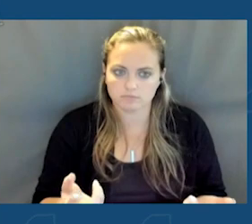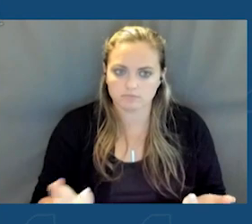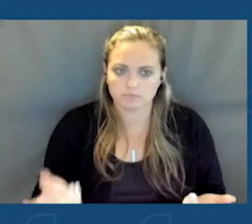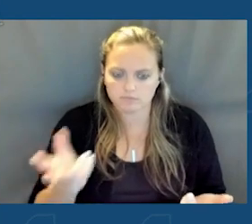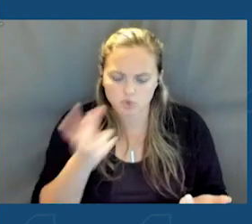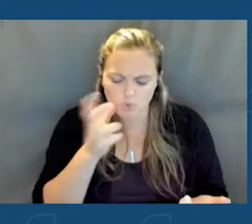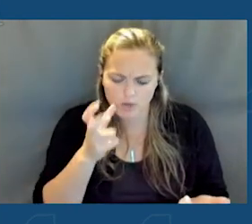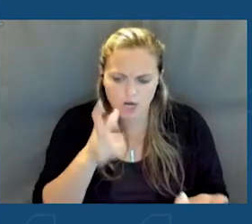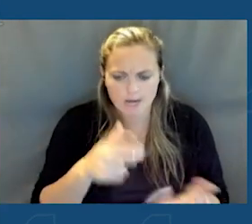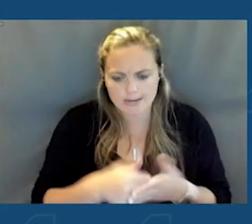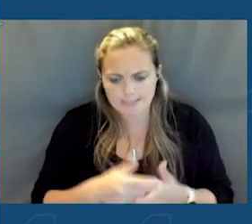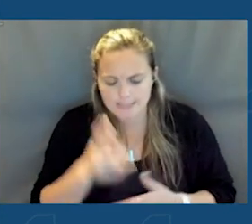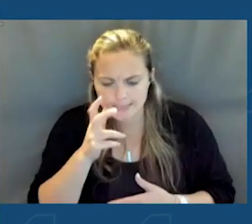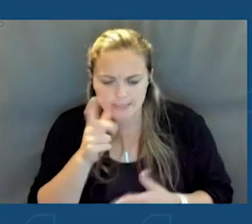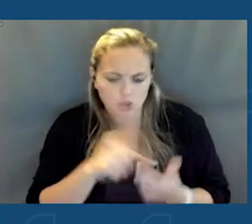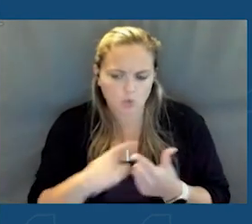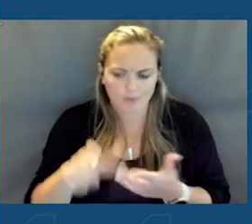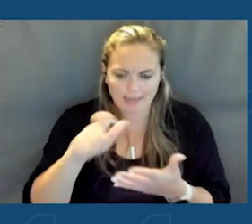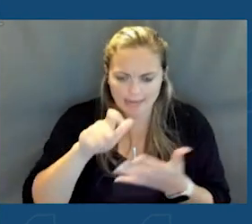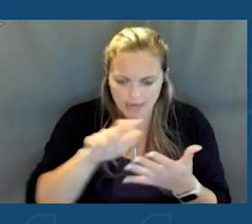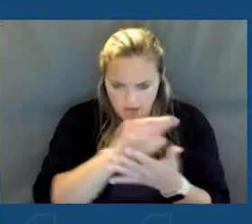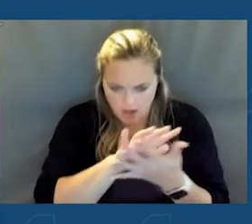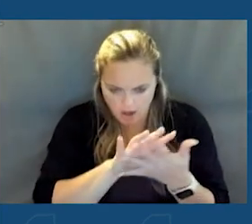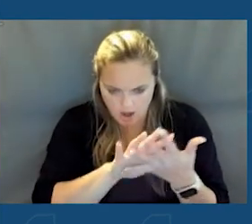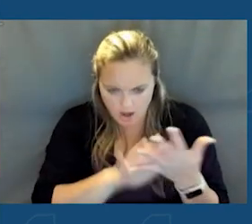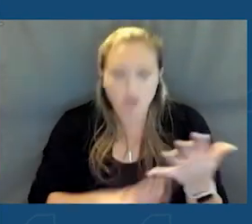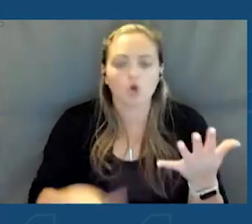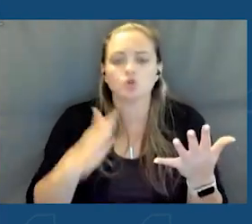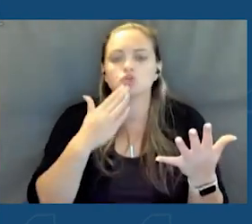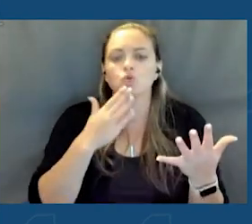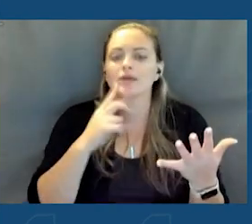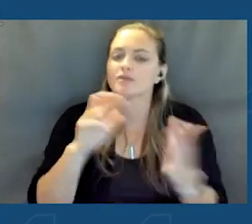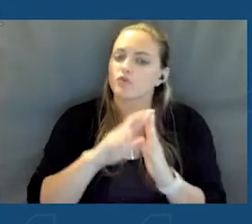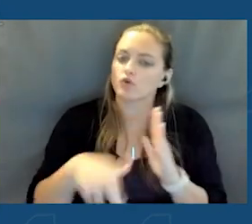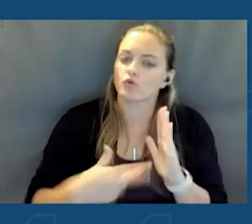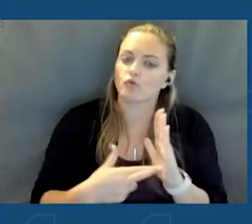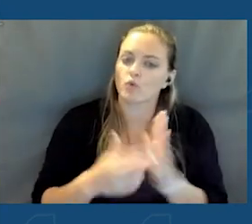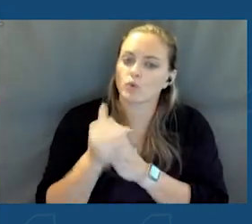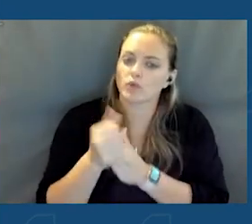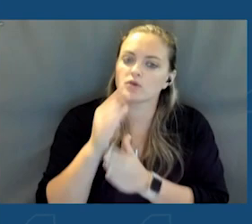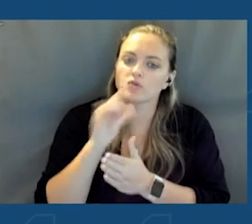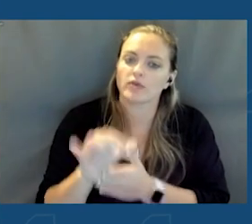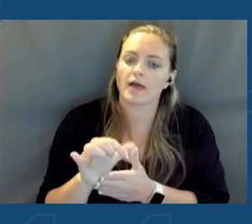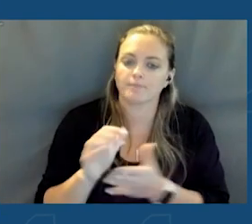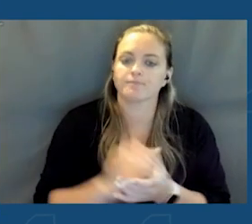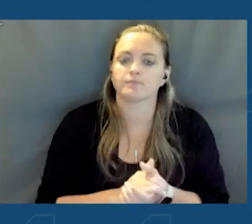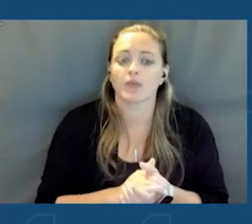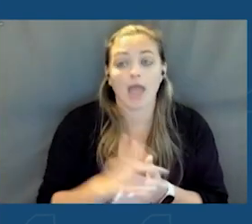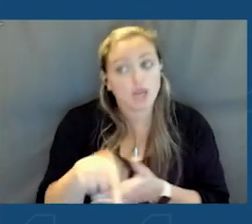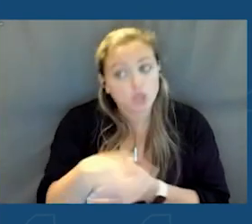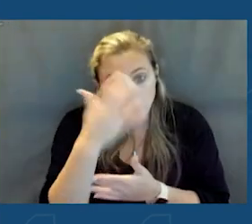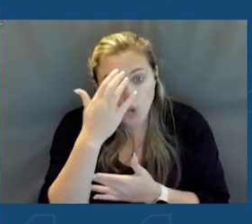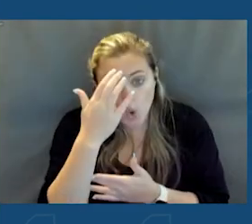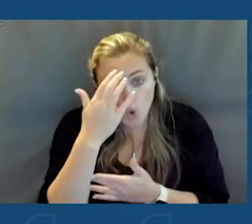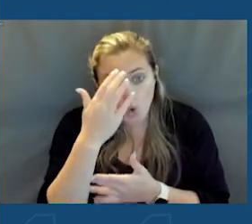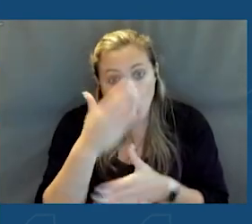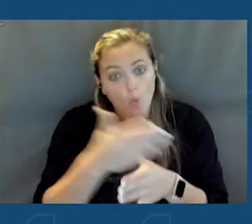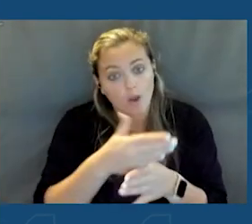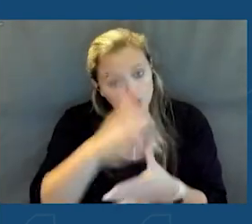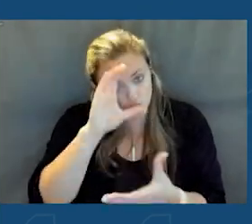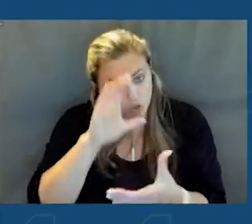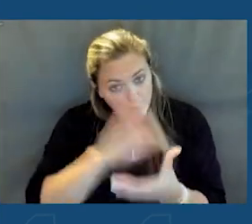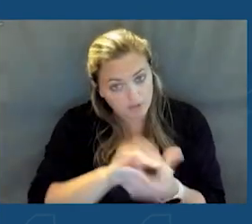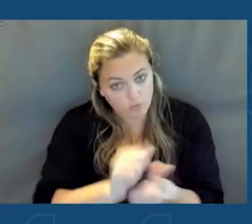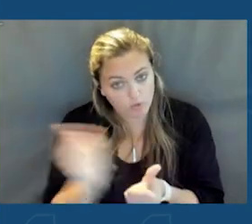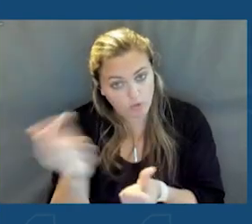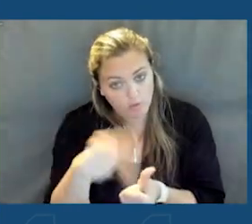you are the vehicles for that, and I thank you for your leadership in that role as well, so thank you. And everyone knows I share a belief with all of you that we need